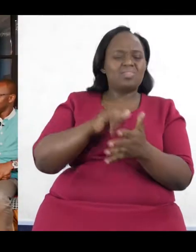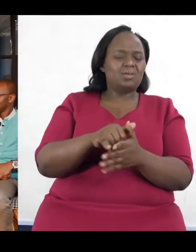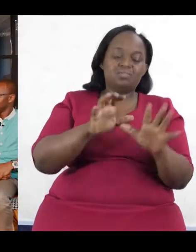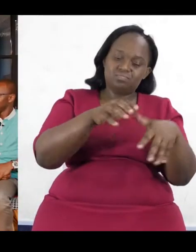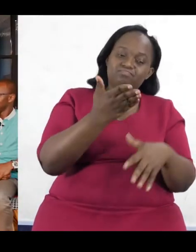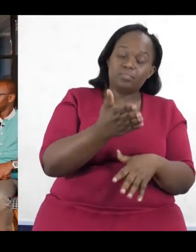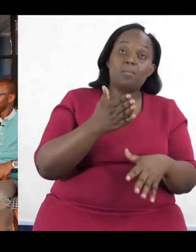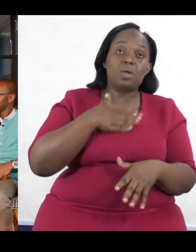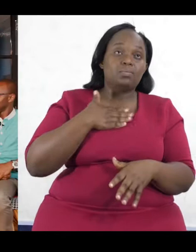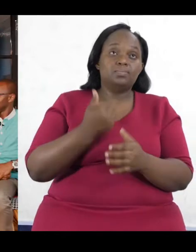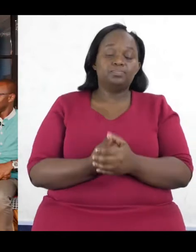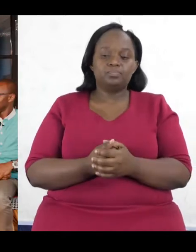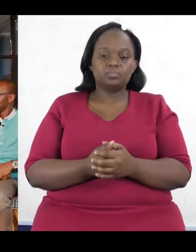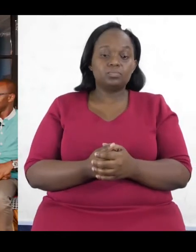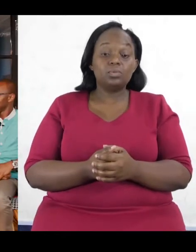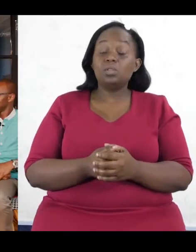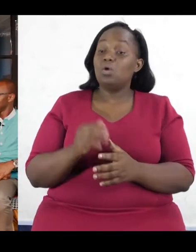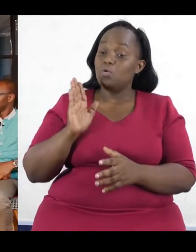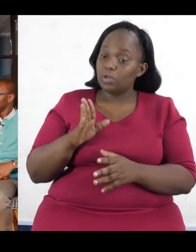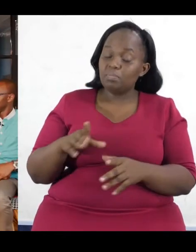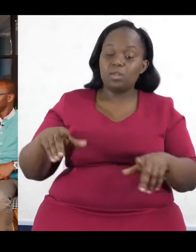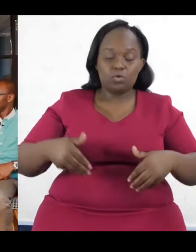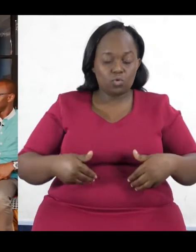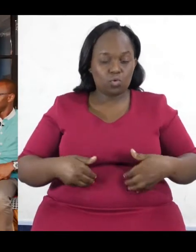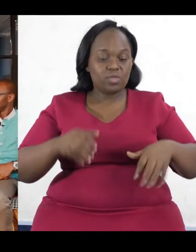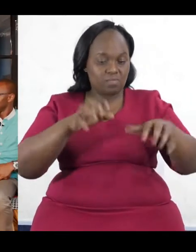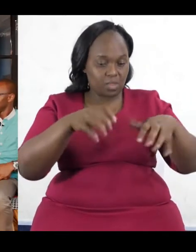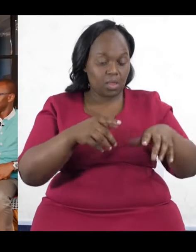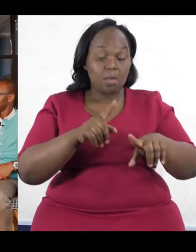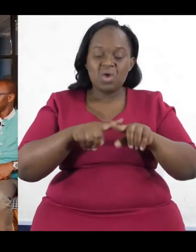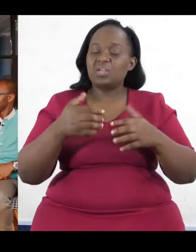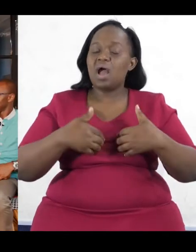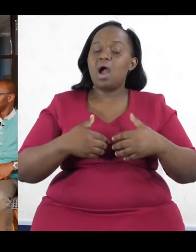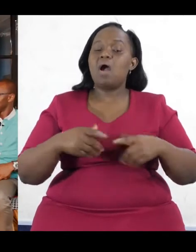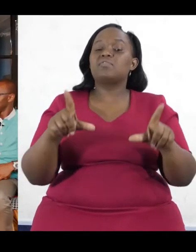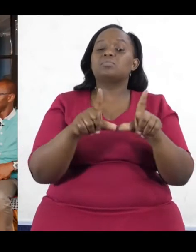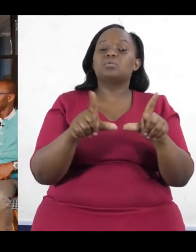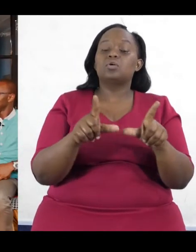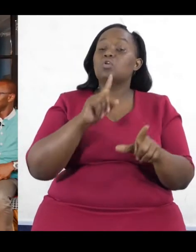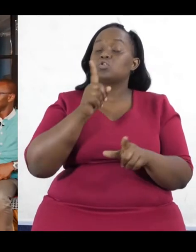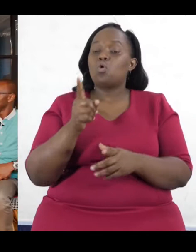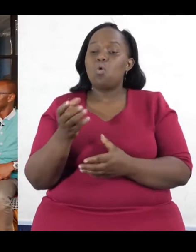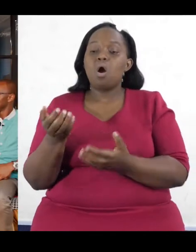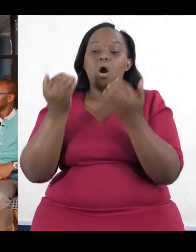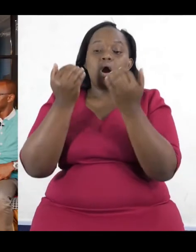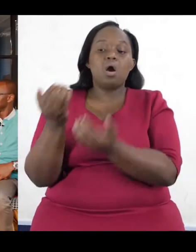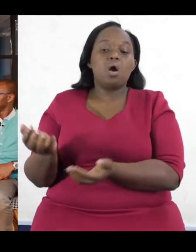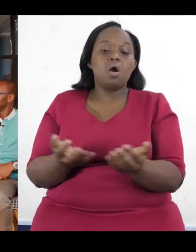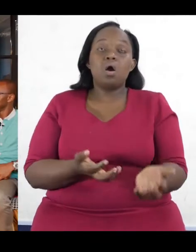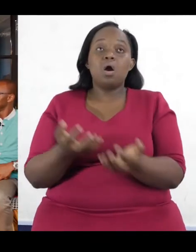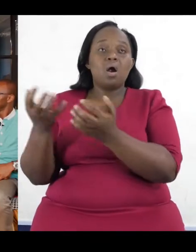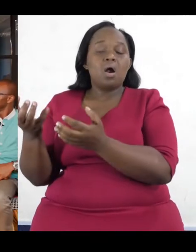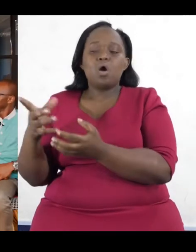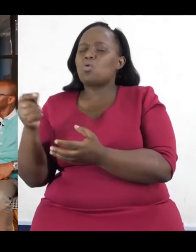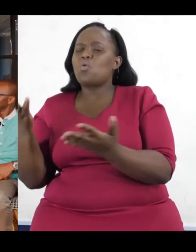you find these people, they struggle in the farm, they don't have any title, they don't have anything. So the property, the harvest goes to